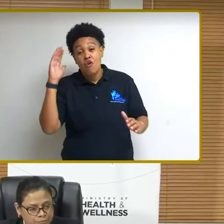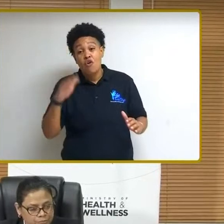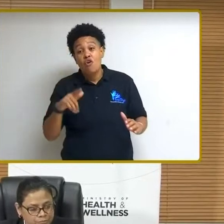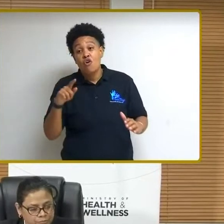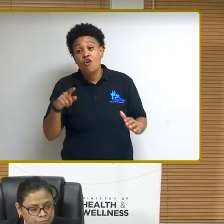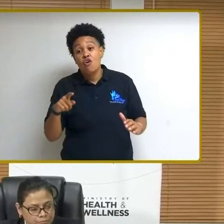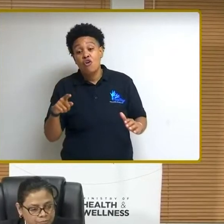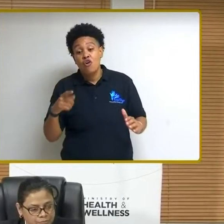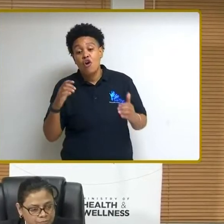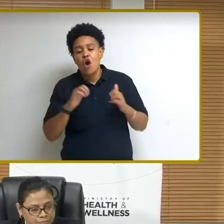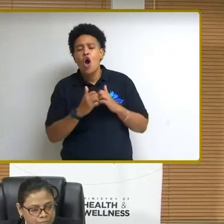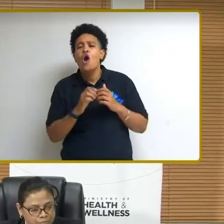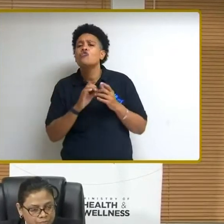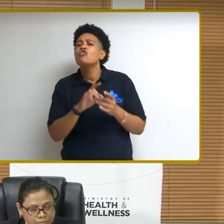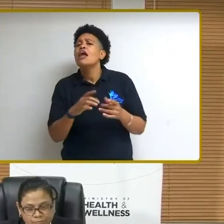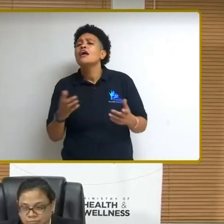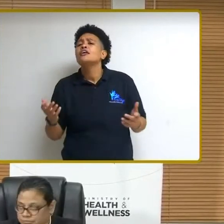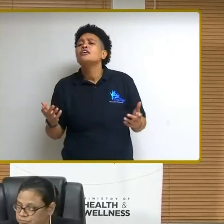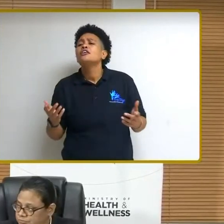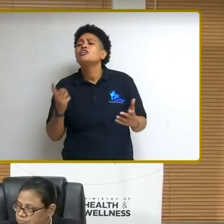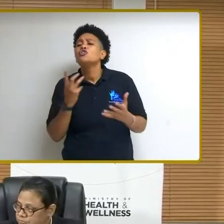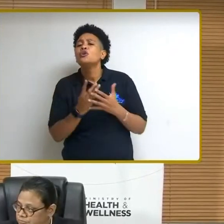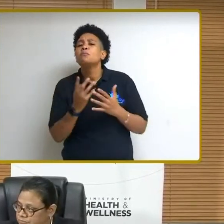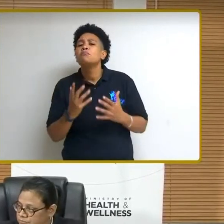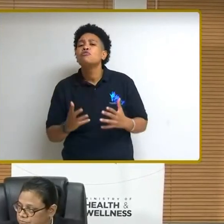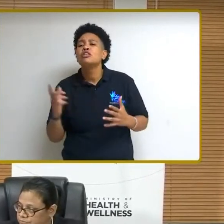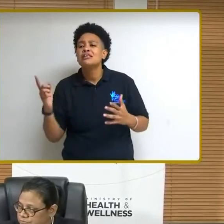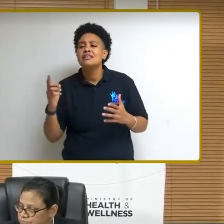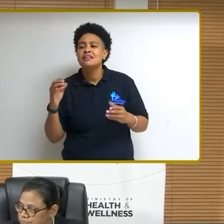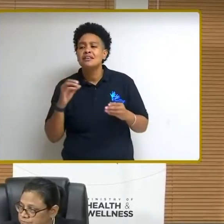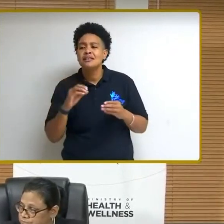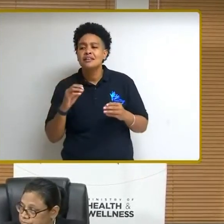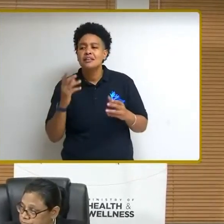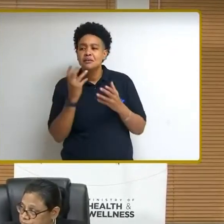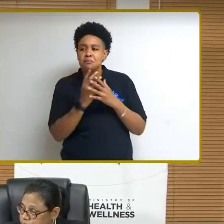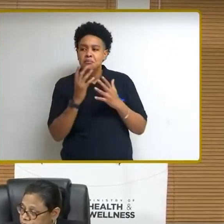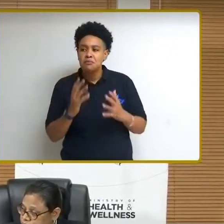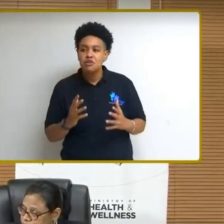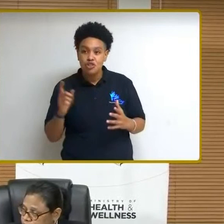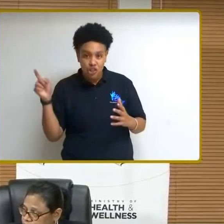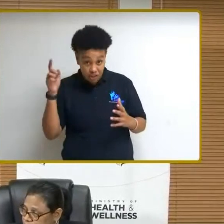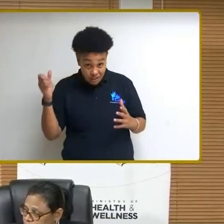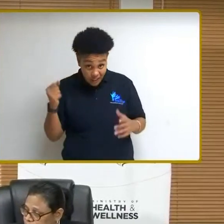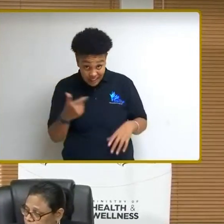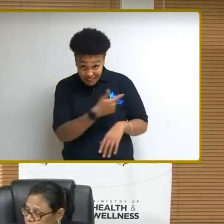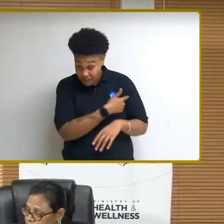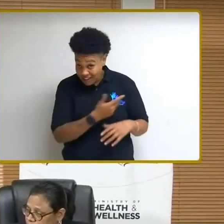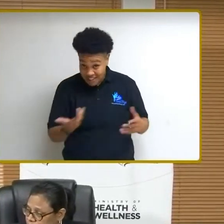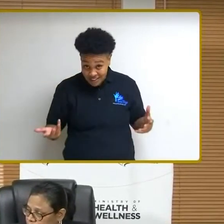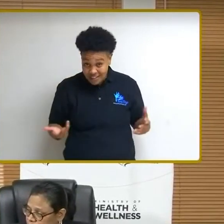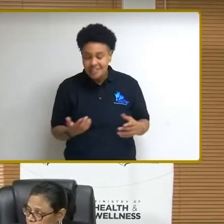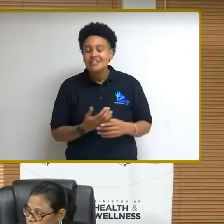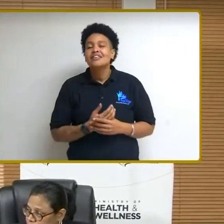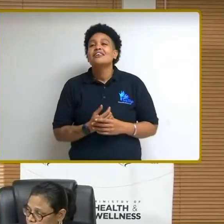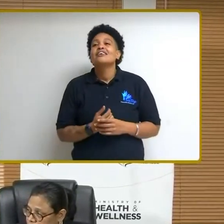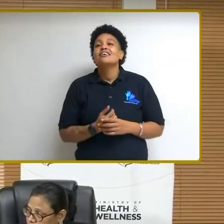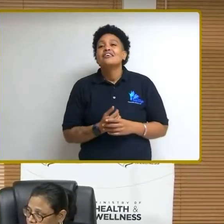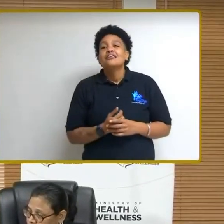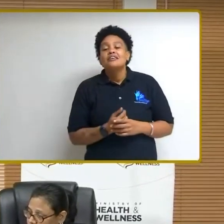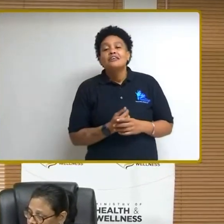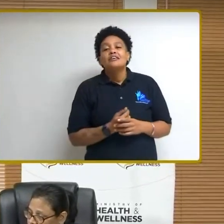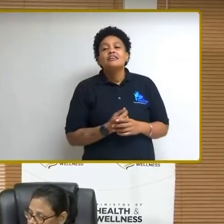how is it going in terms of prisoners, incarcerated people, and